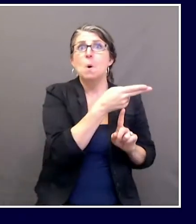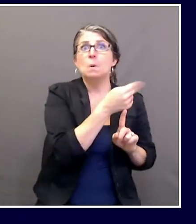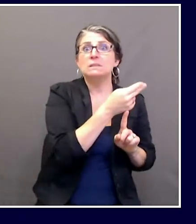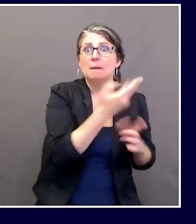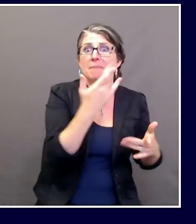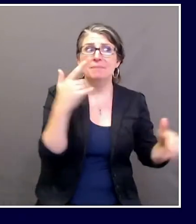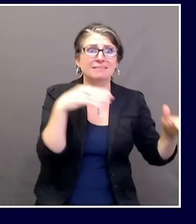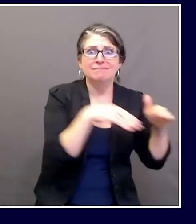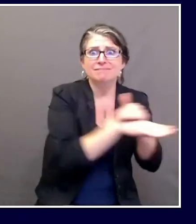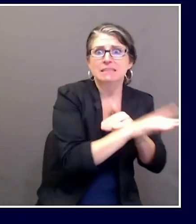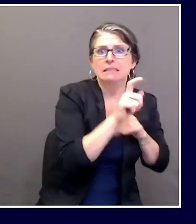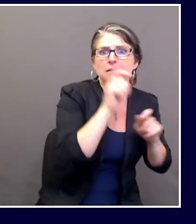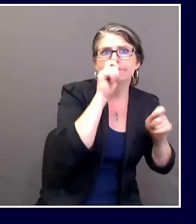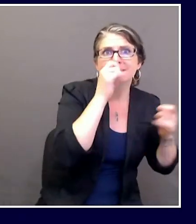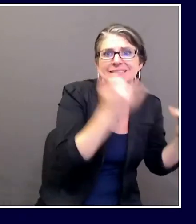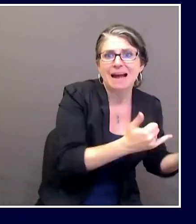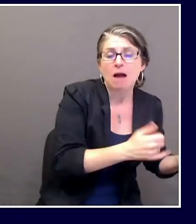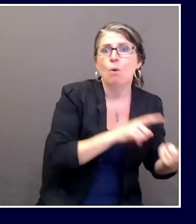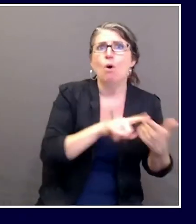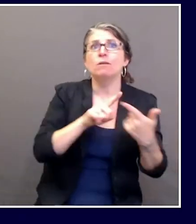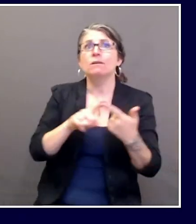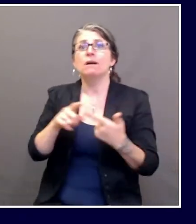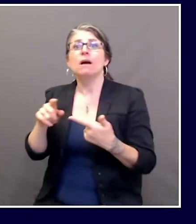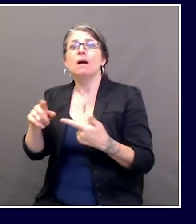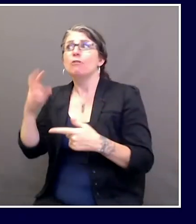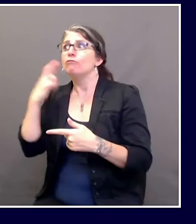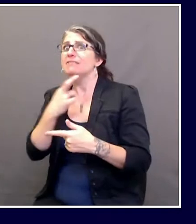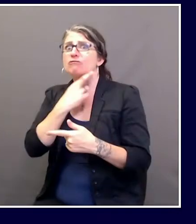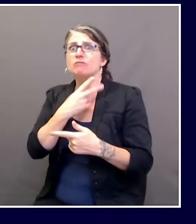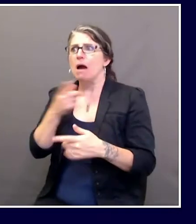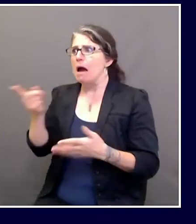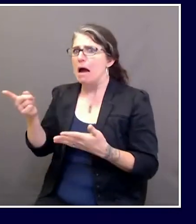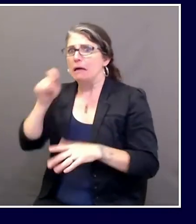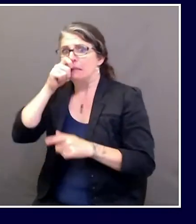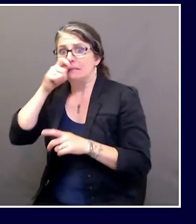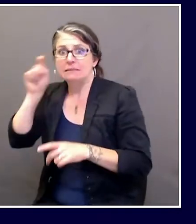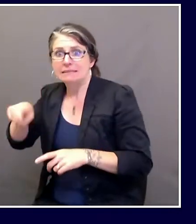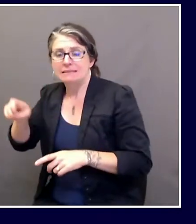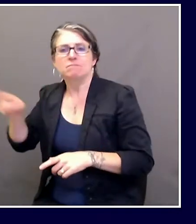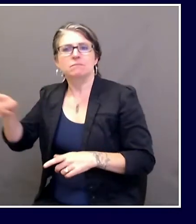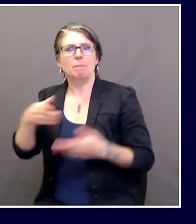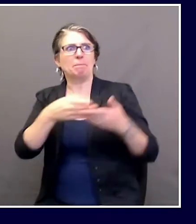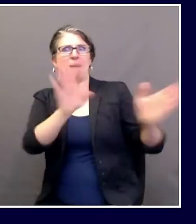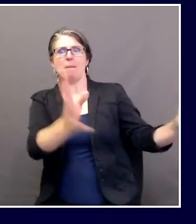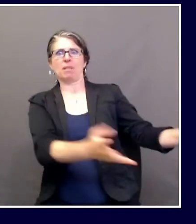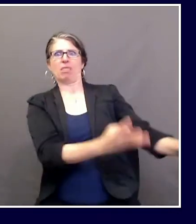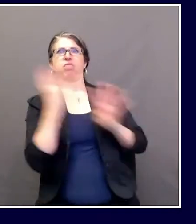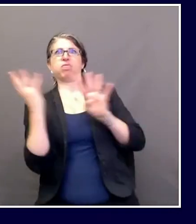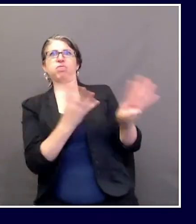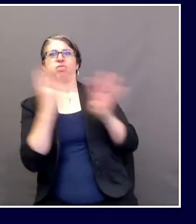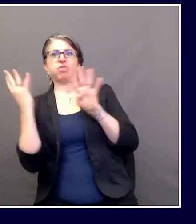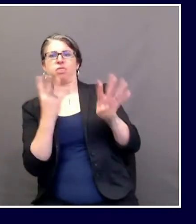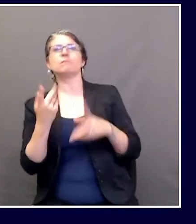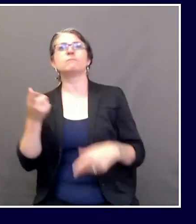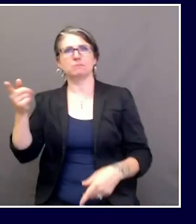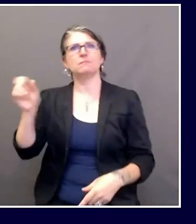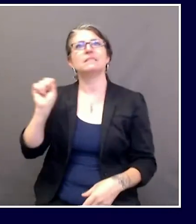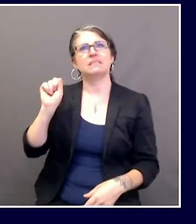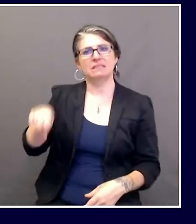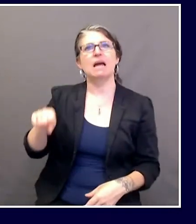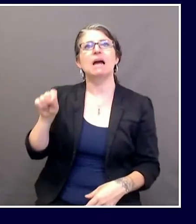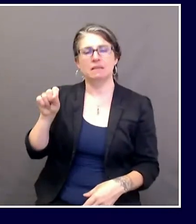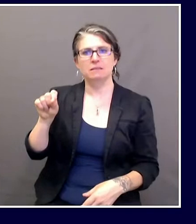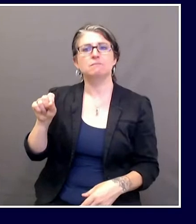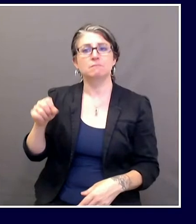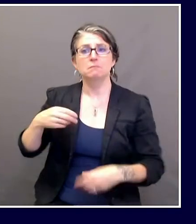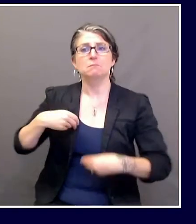get tested for COVID-19 up to twice a week, even if they don't have symptoms. Previously, rapid testing